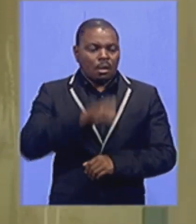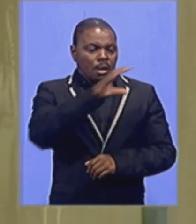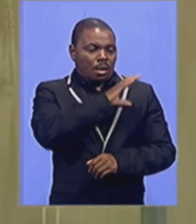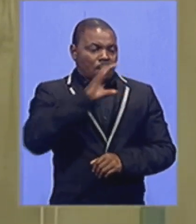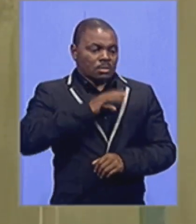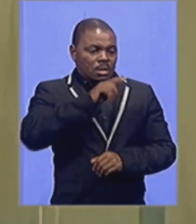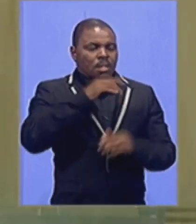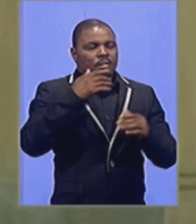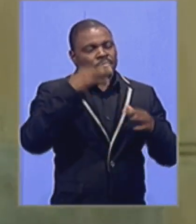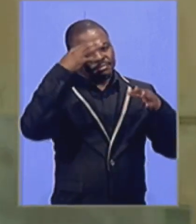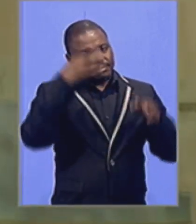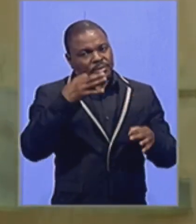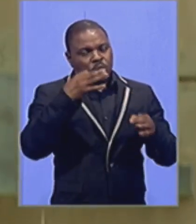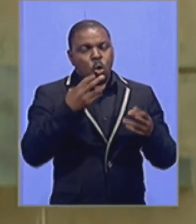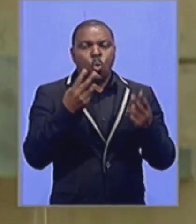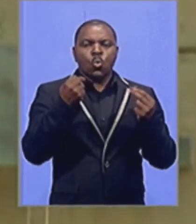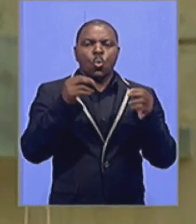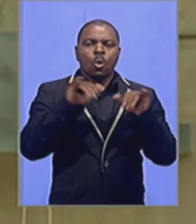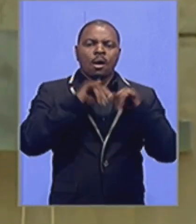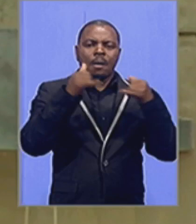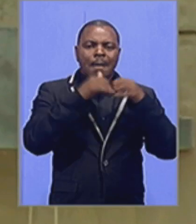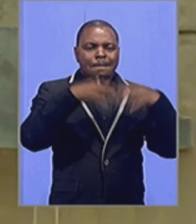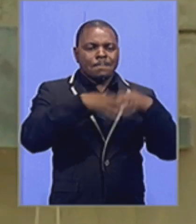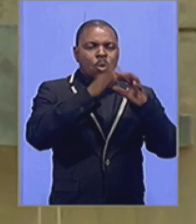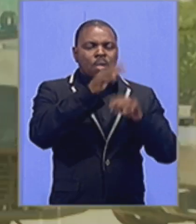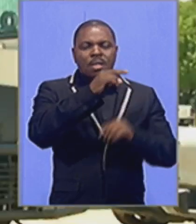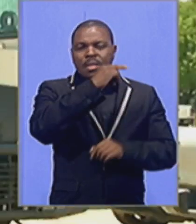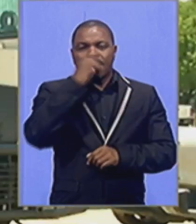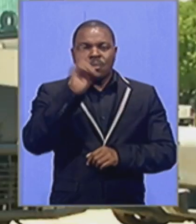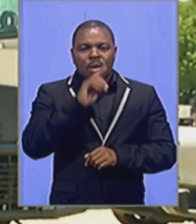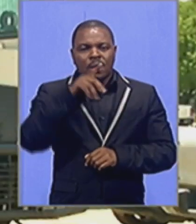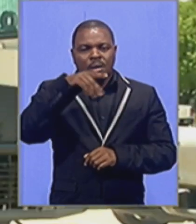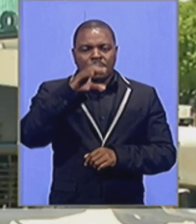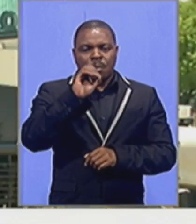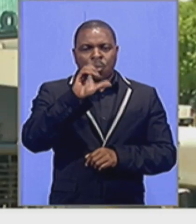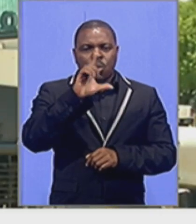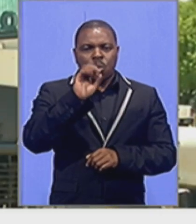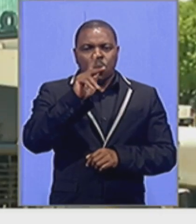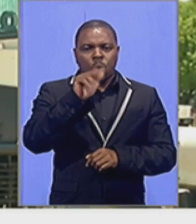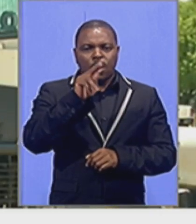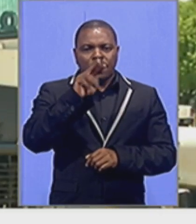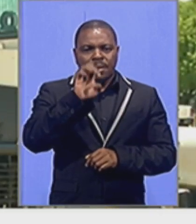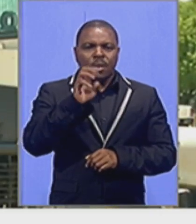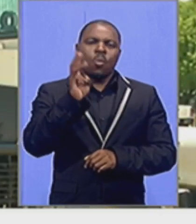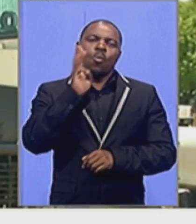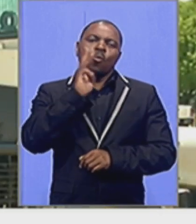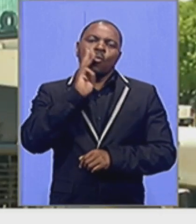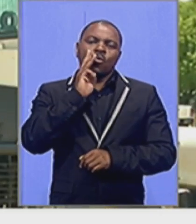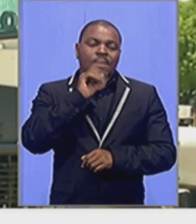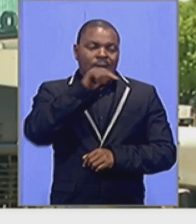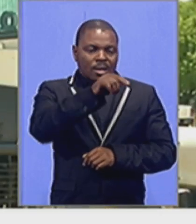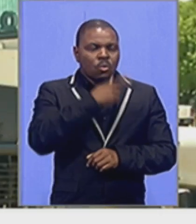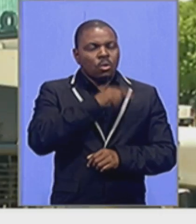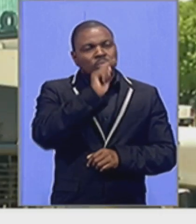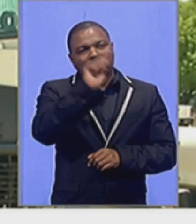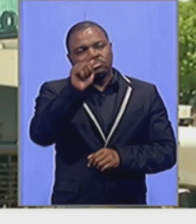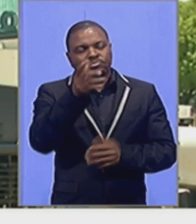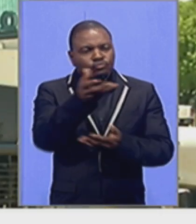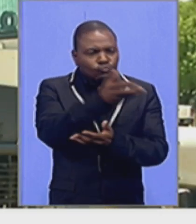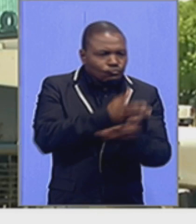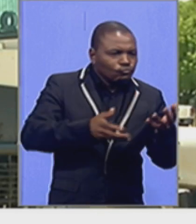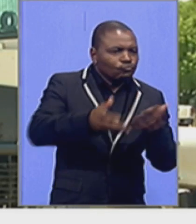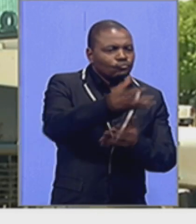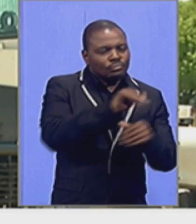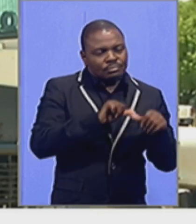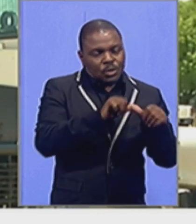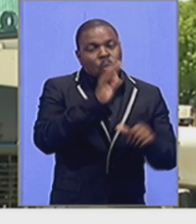ile go thoma company e mpya ye bitswa gore Polokwane water ye le gore re sa tlo boledišana le ba tšea karolo ka bophara ba